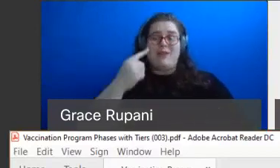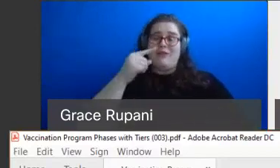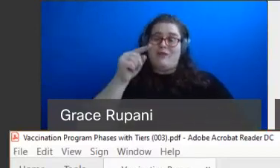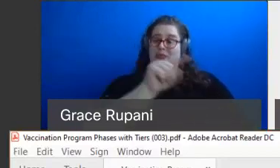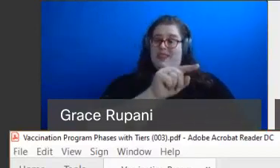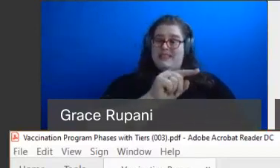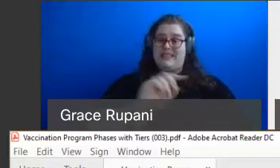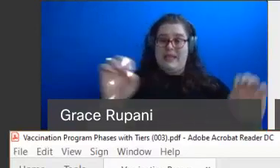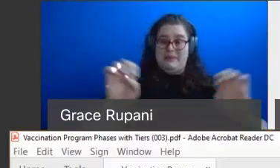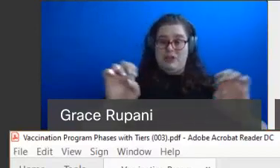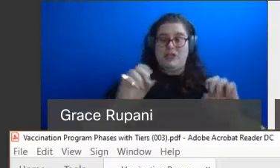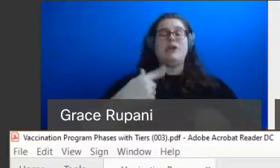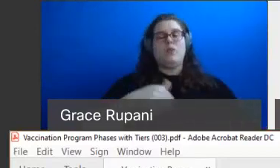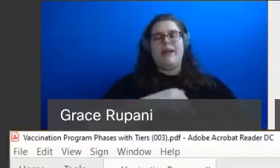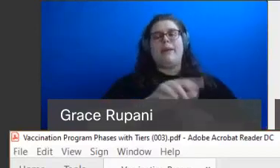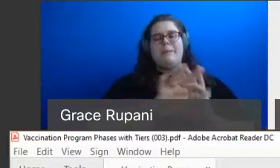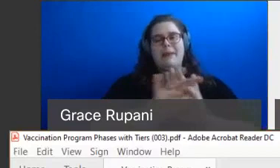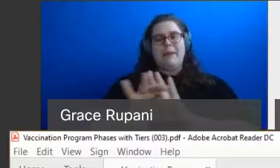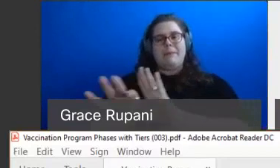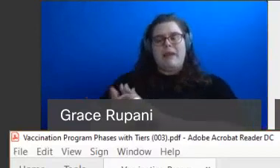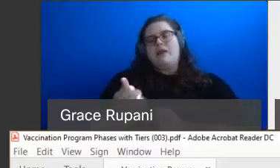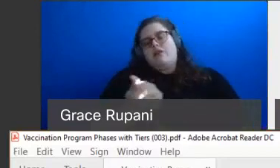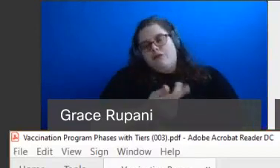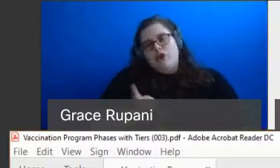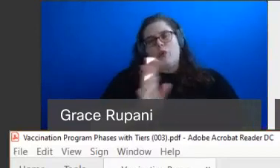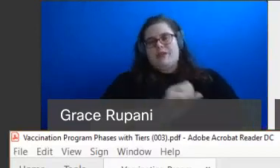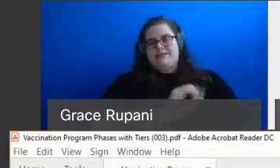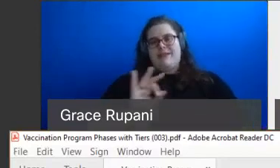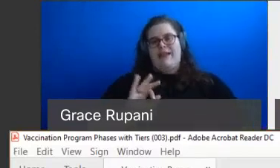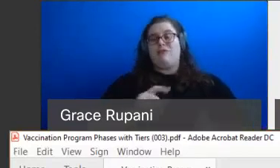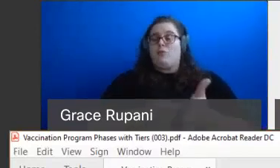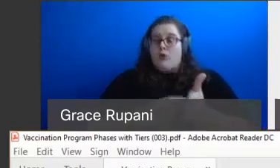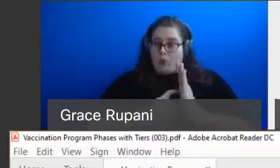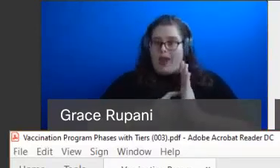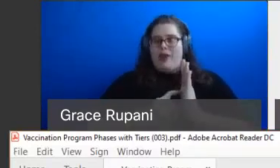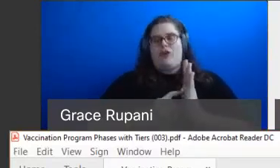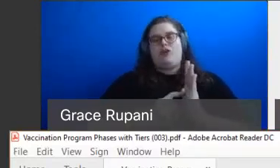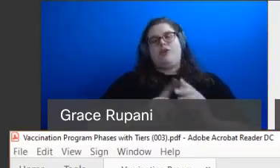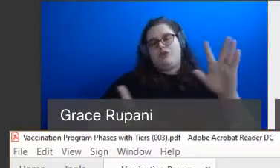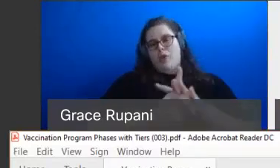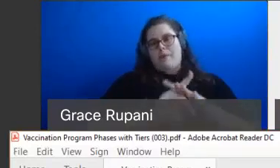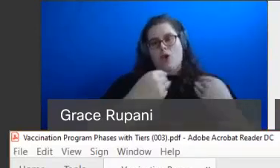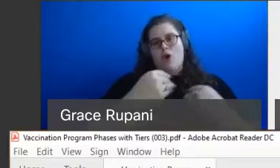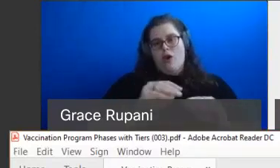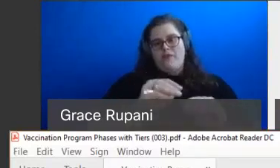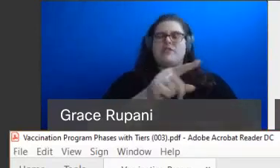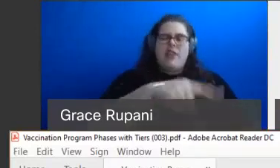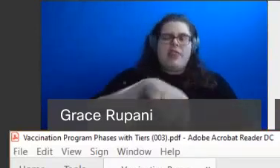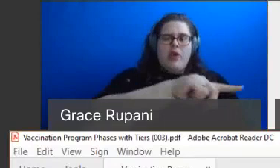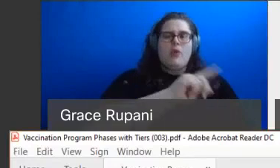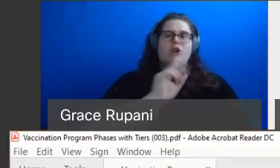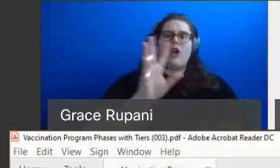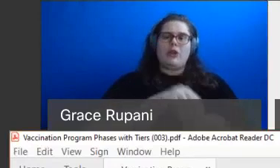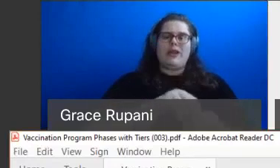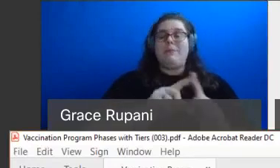essential to continue to work in the office, and those are the people that are included here. And then also, staff who